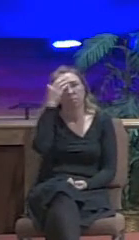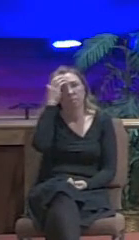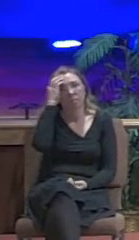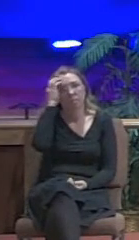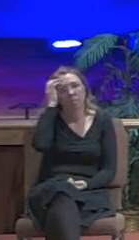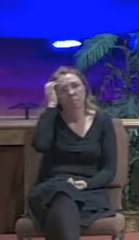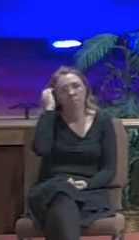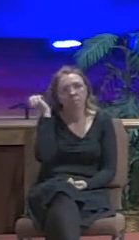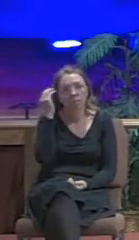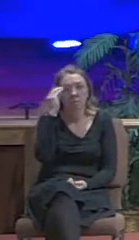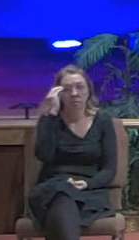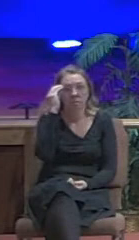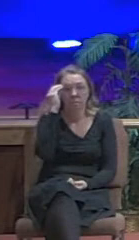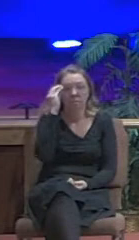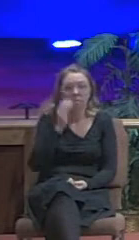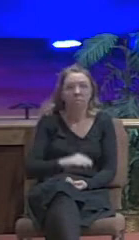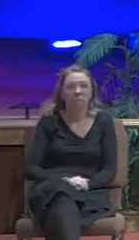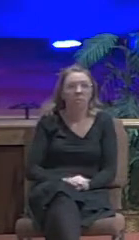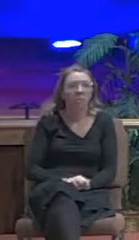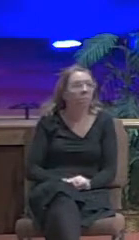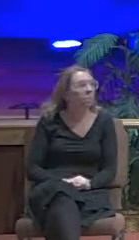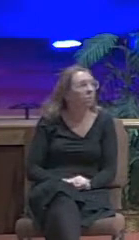Matthew chapter